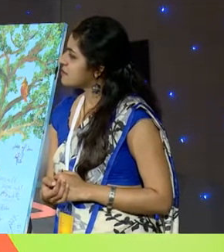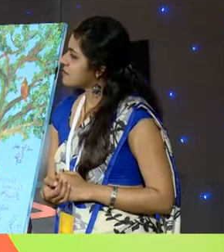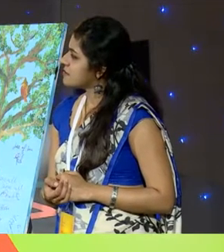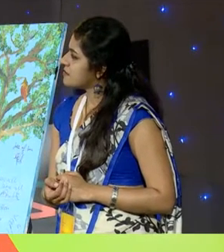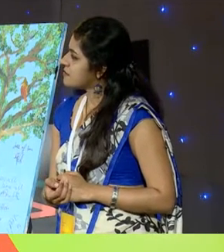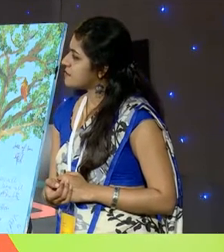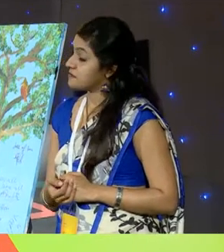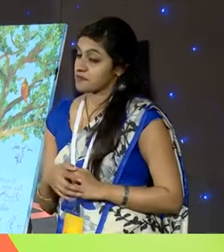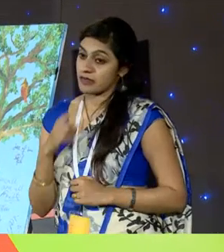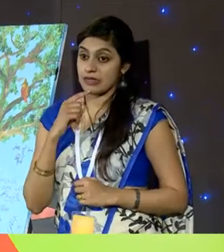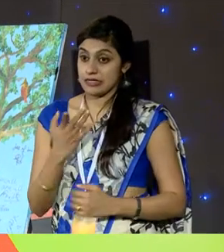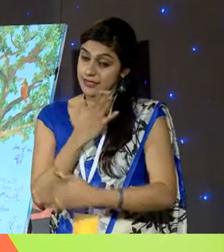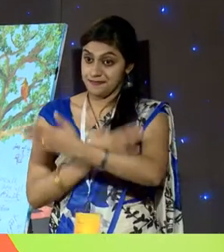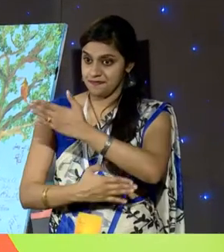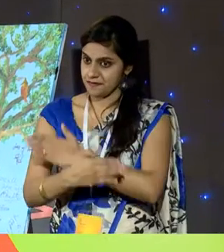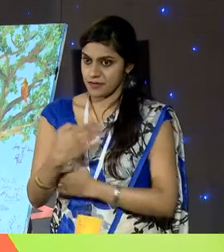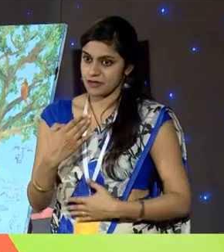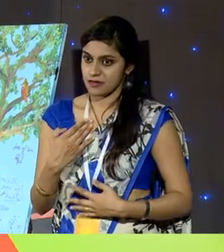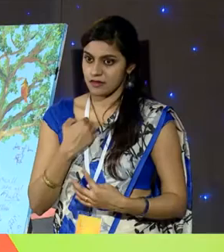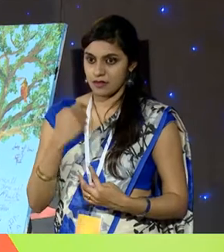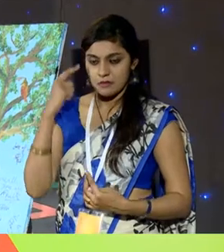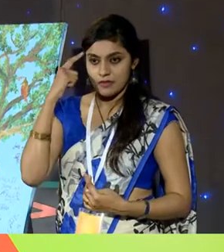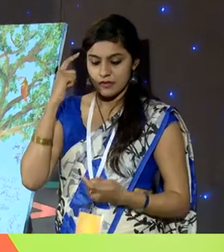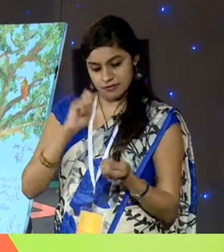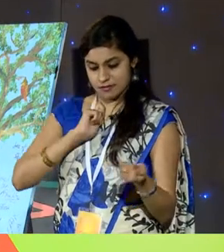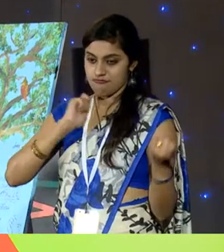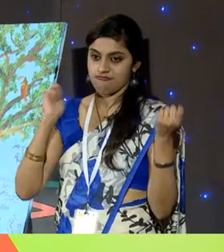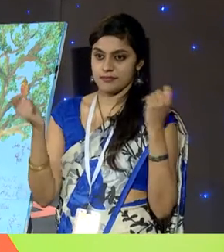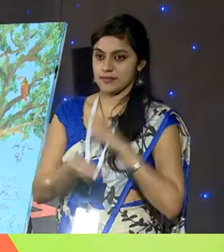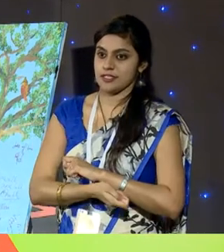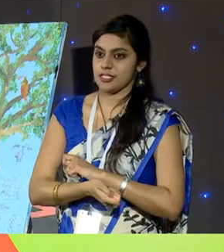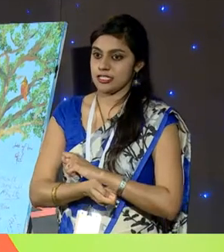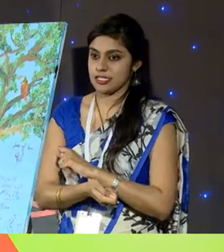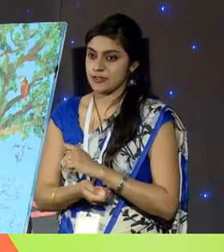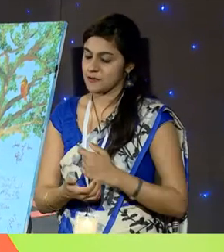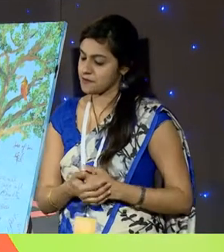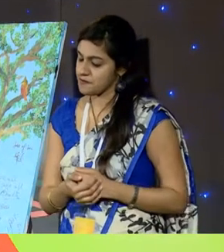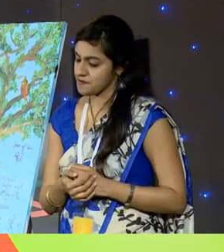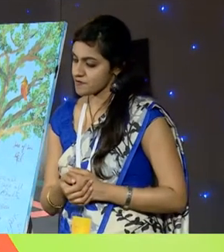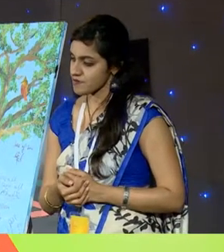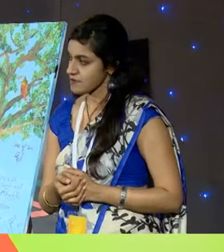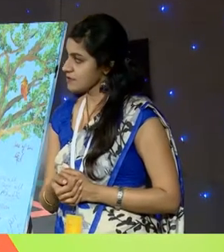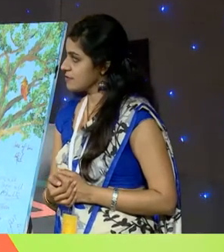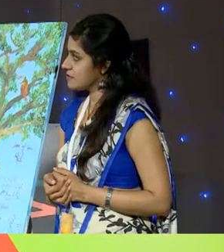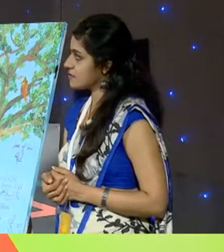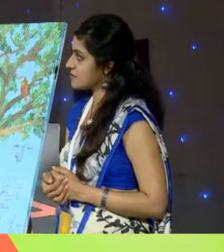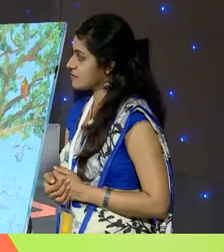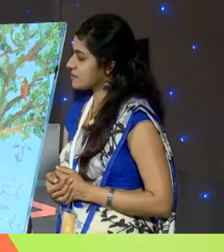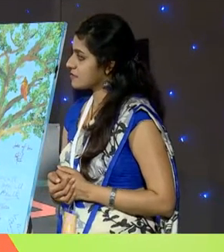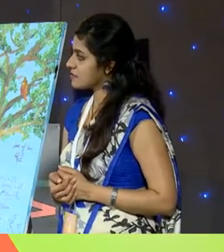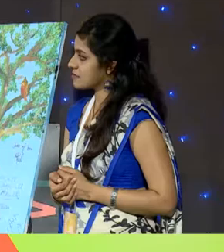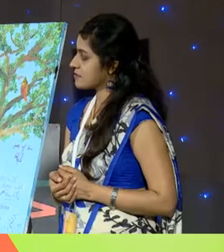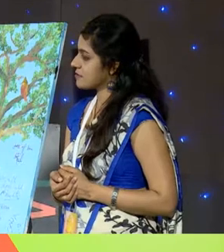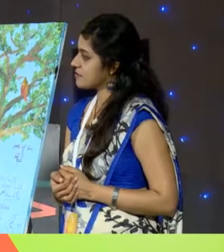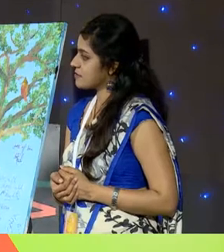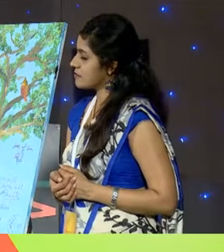it brought a change. It brought a perspective of difference, which I can understand. And as a person standing